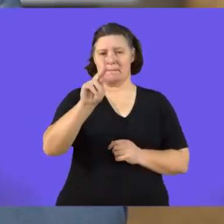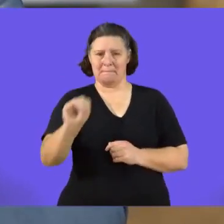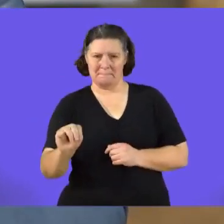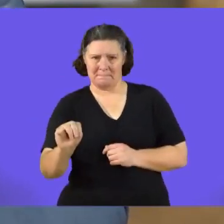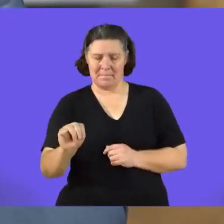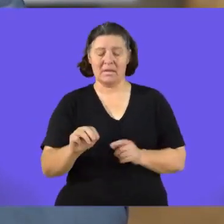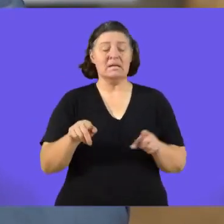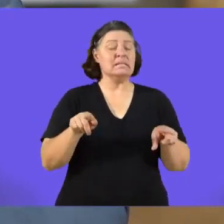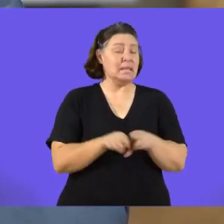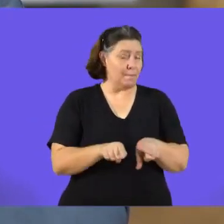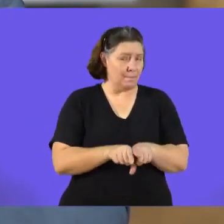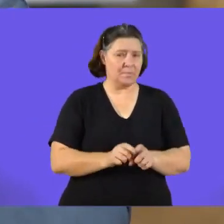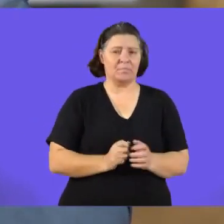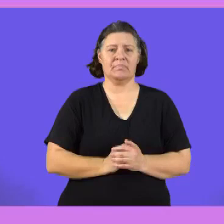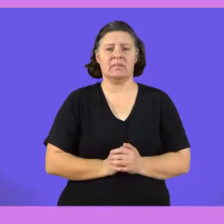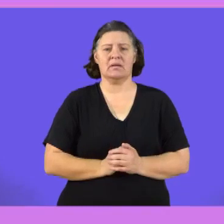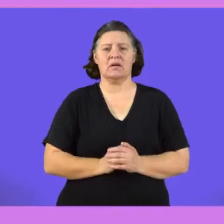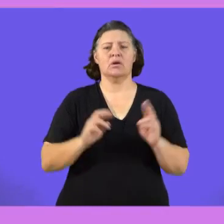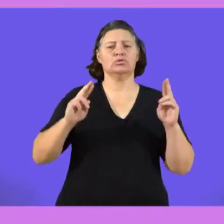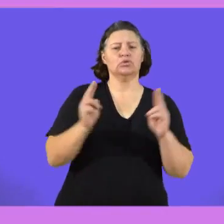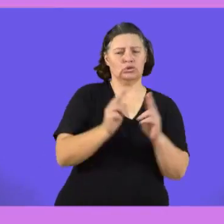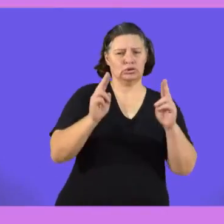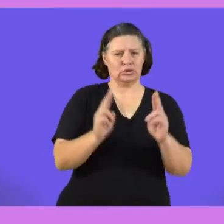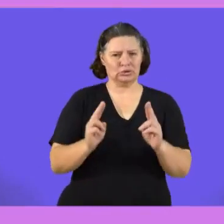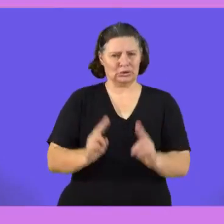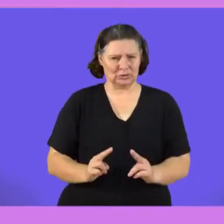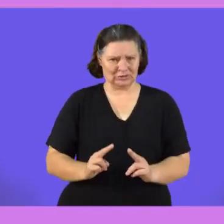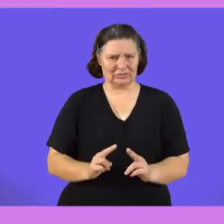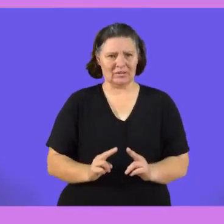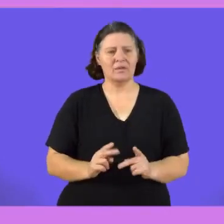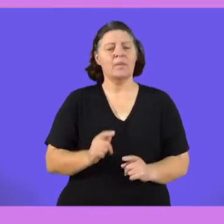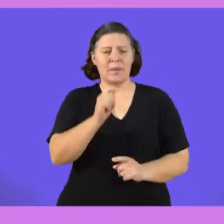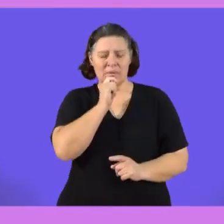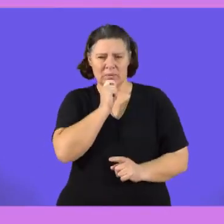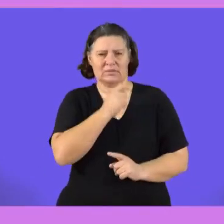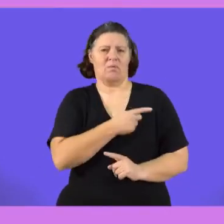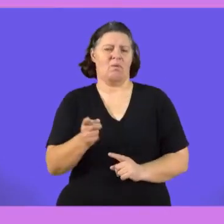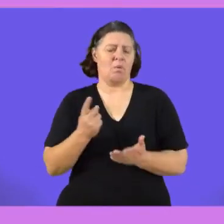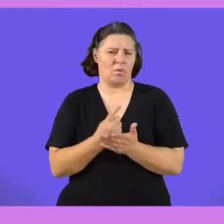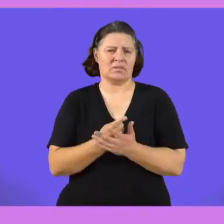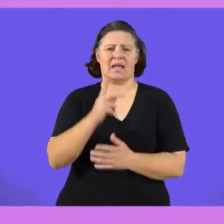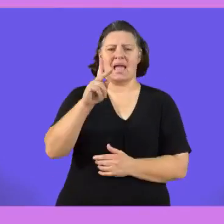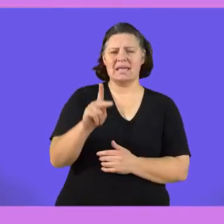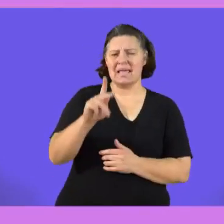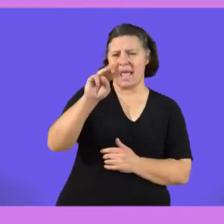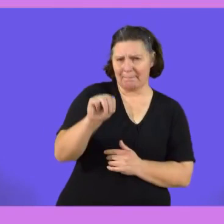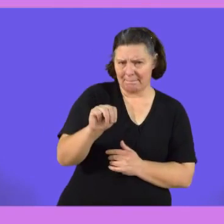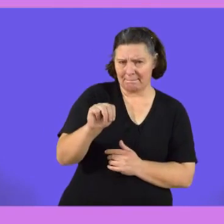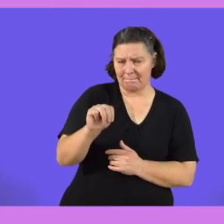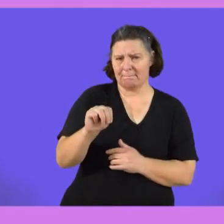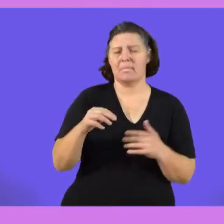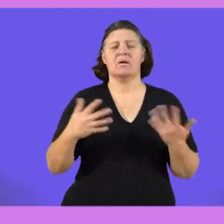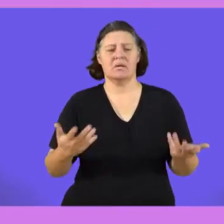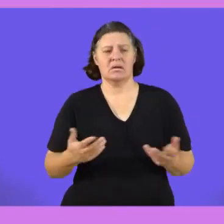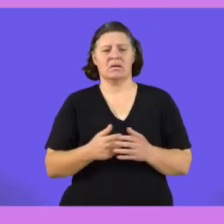kilometers. Then also, grade 12s, abbreviation commonly used. That will be, for example, kilometers, the abbreviation